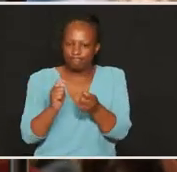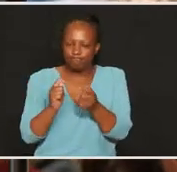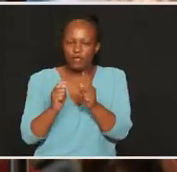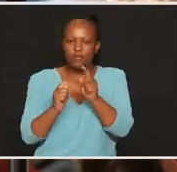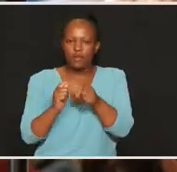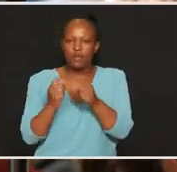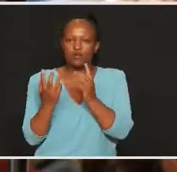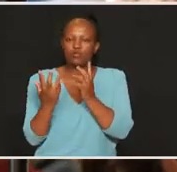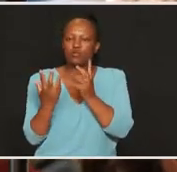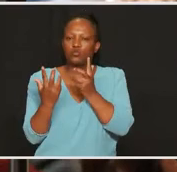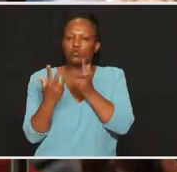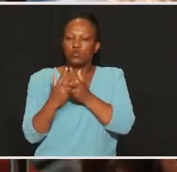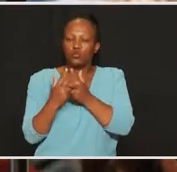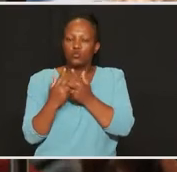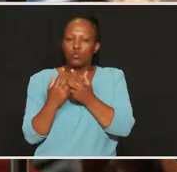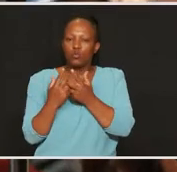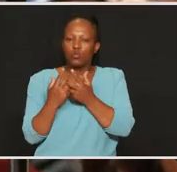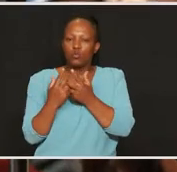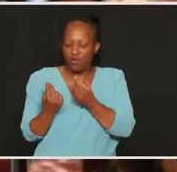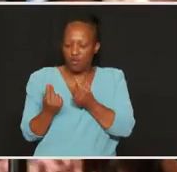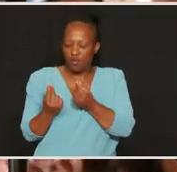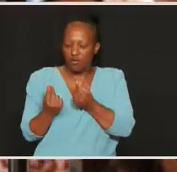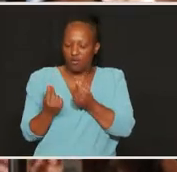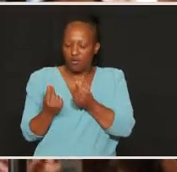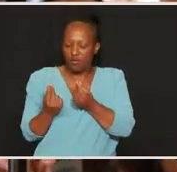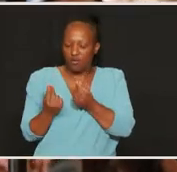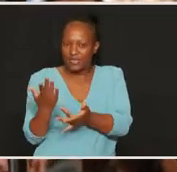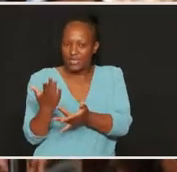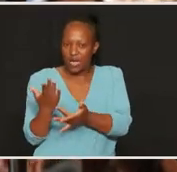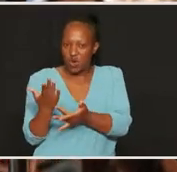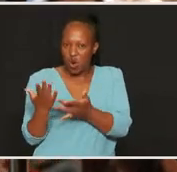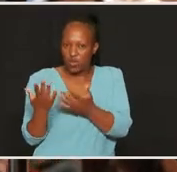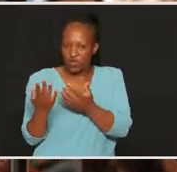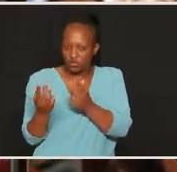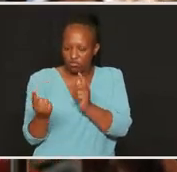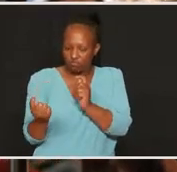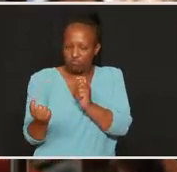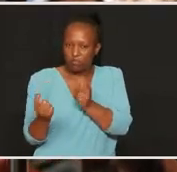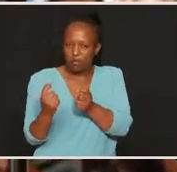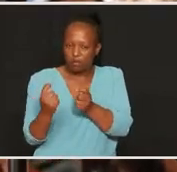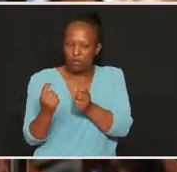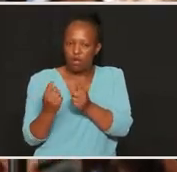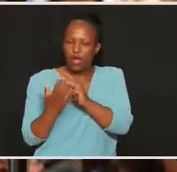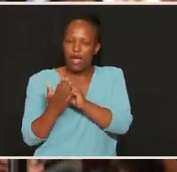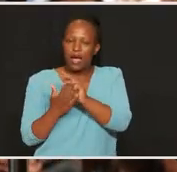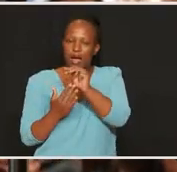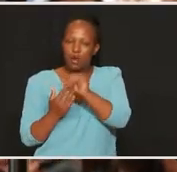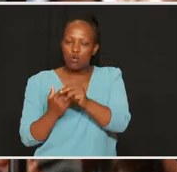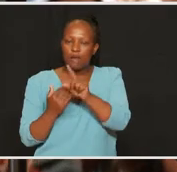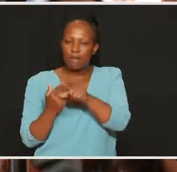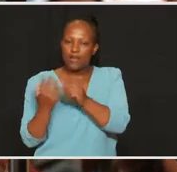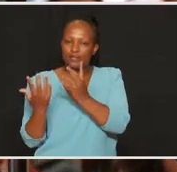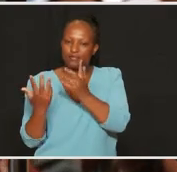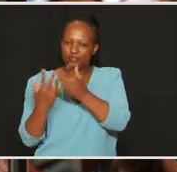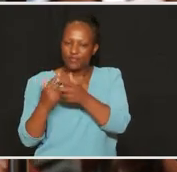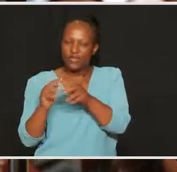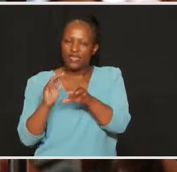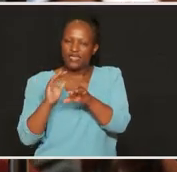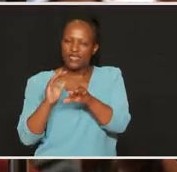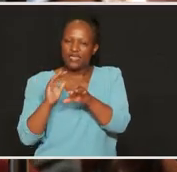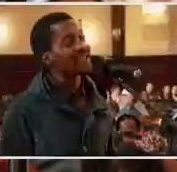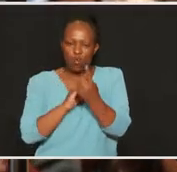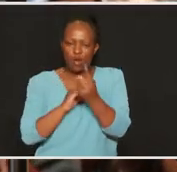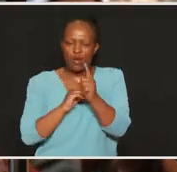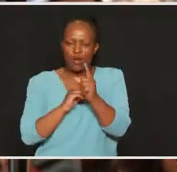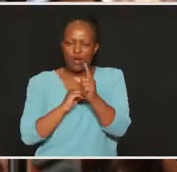the speed of our technology as it's moving so the curriculum clearly need to speak to that section one clearly needs to speak to that